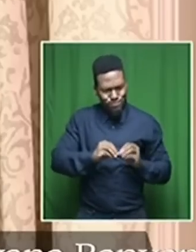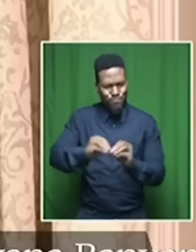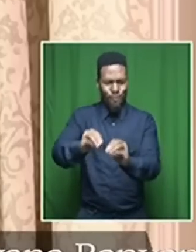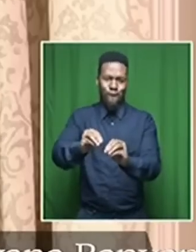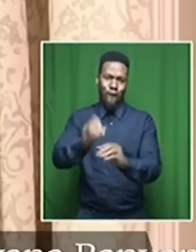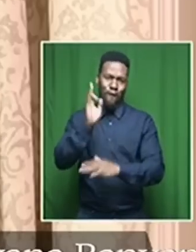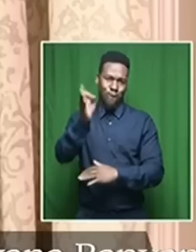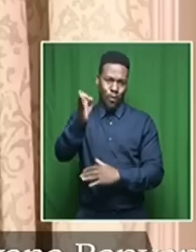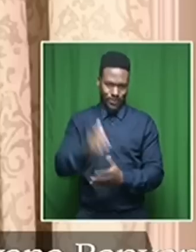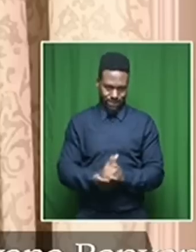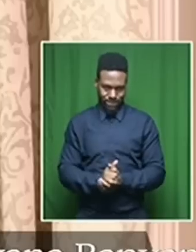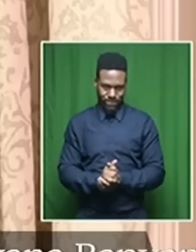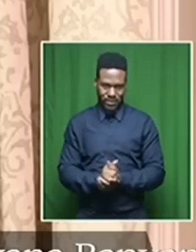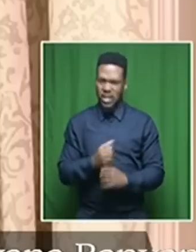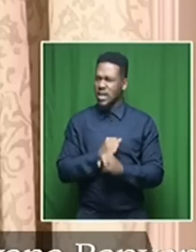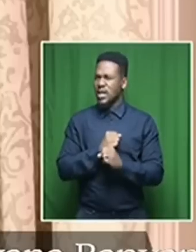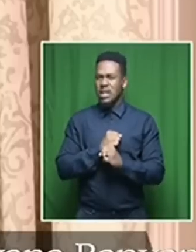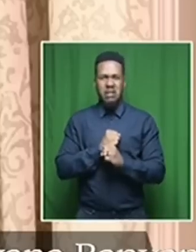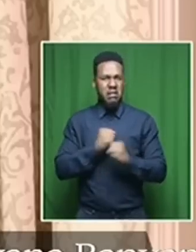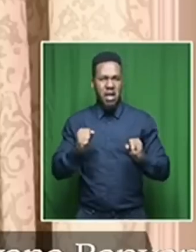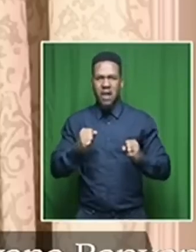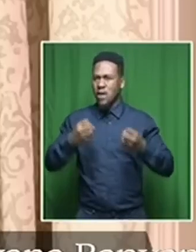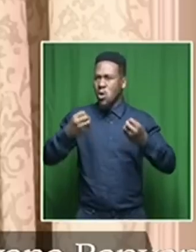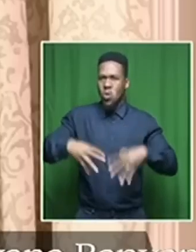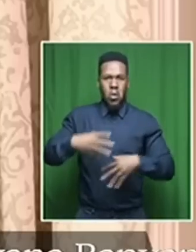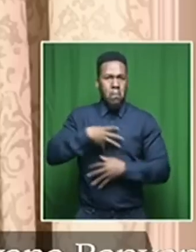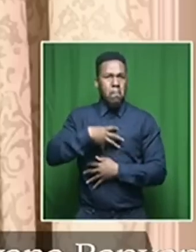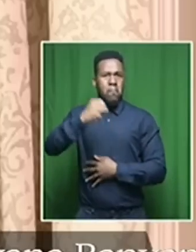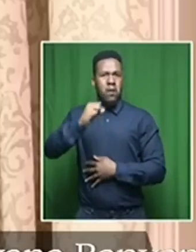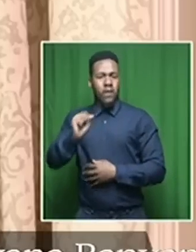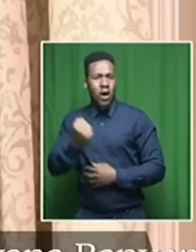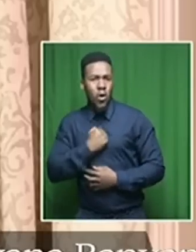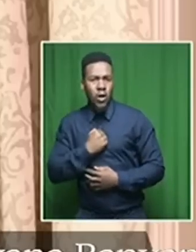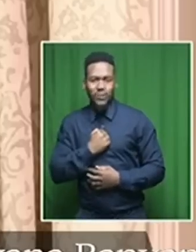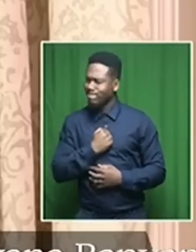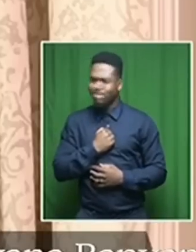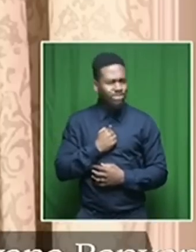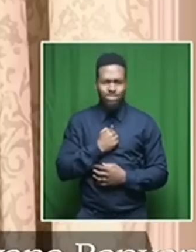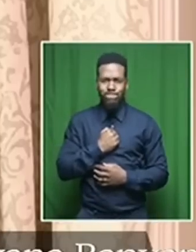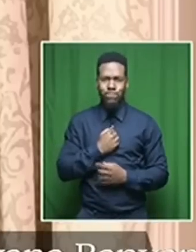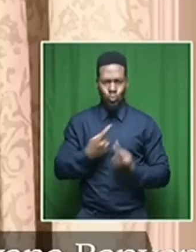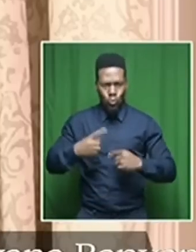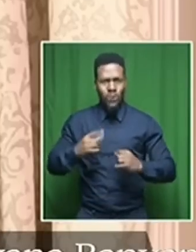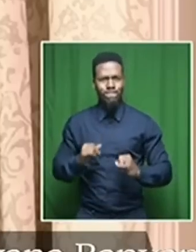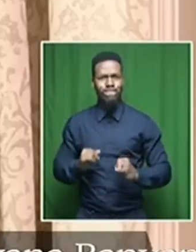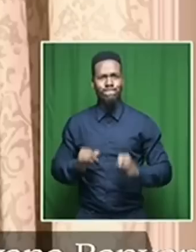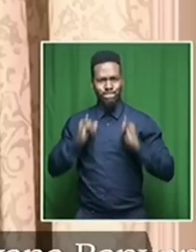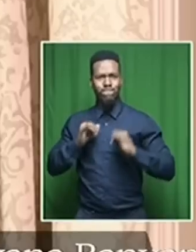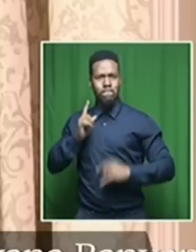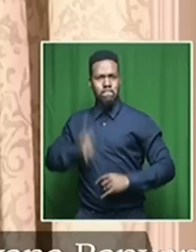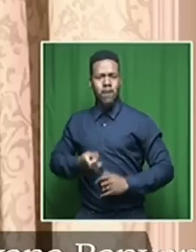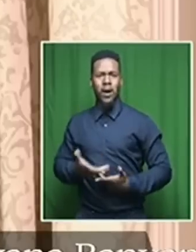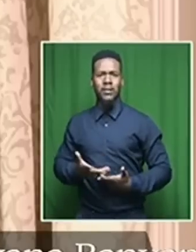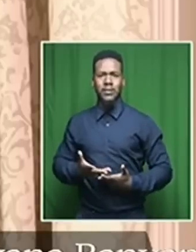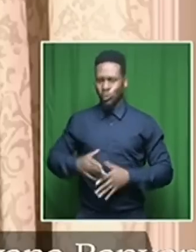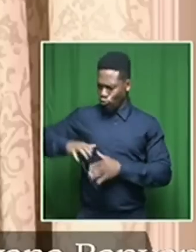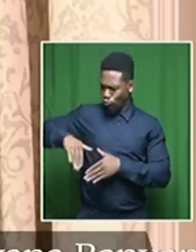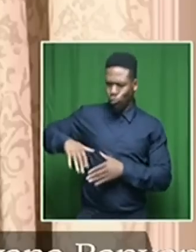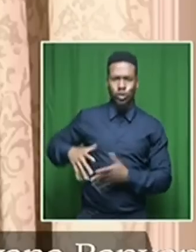must never lose our courage, and we must remain determined to leave no one